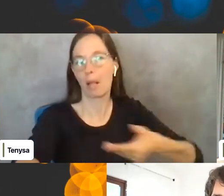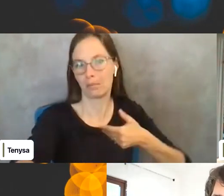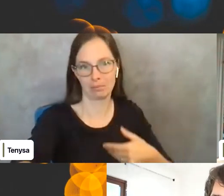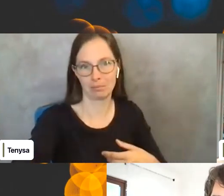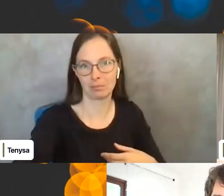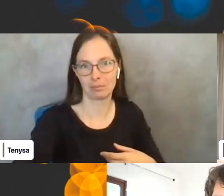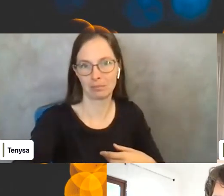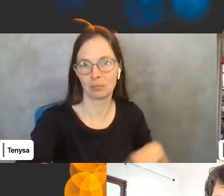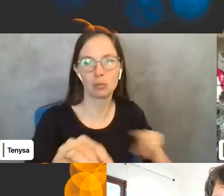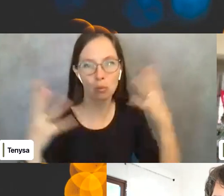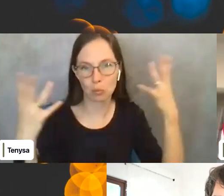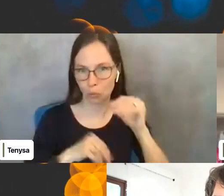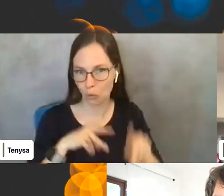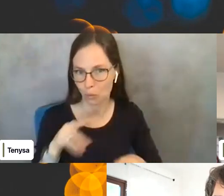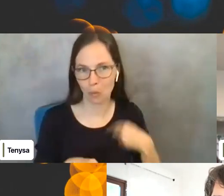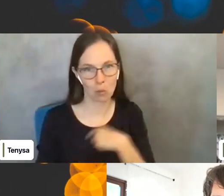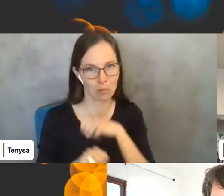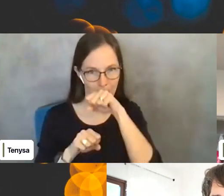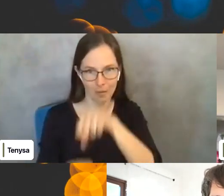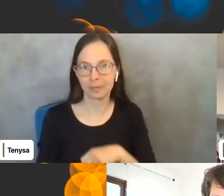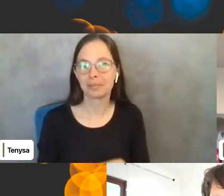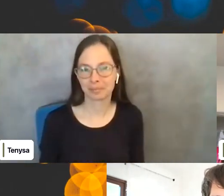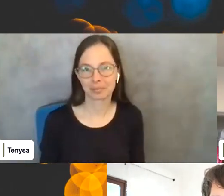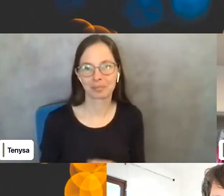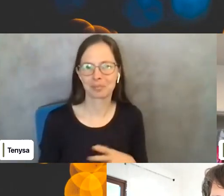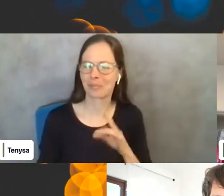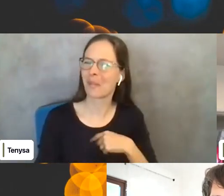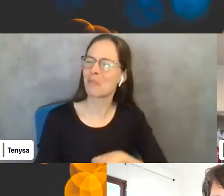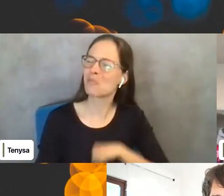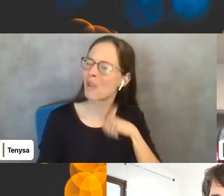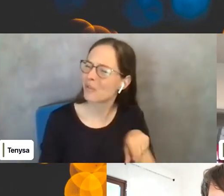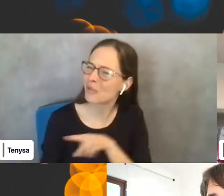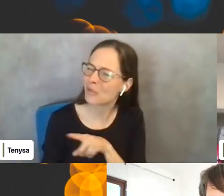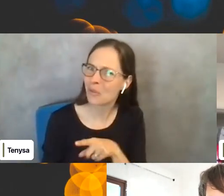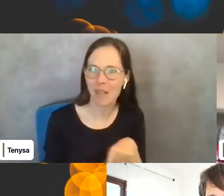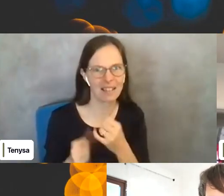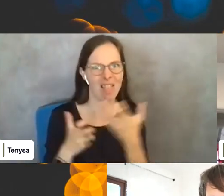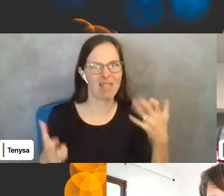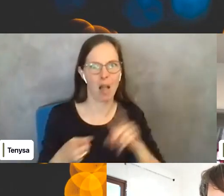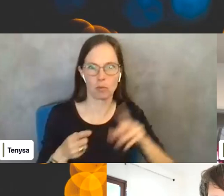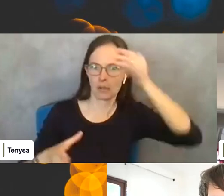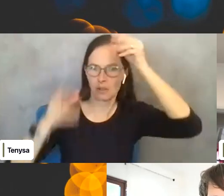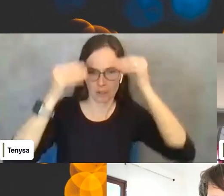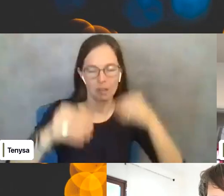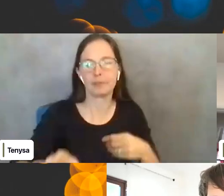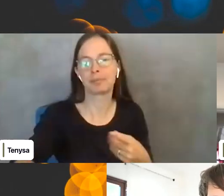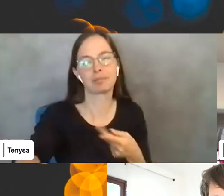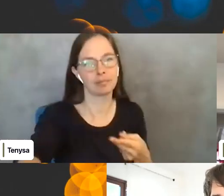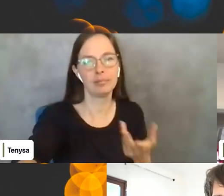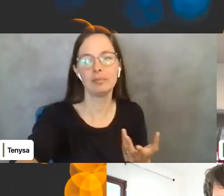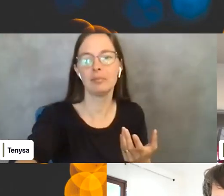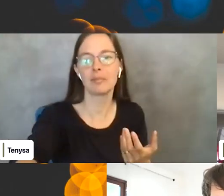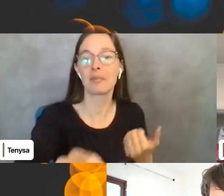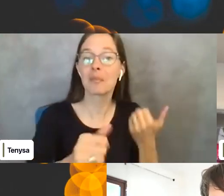people. We love it. I know, y'all. Honestly, I'm so proud of y'all. It's a lot to take in. So honestly, the fact that everybody